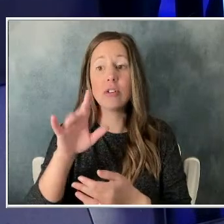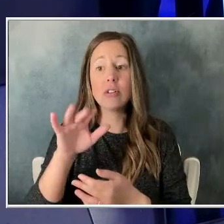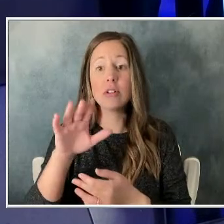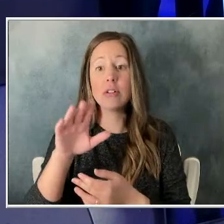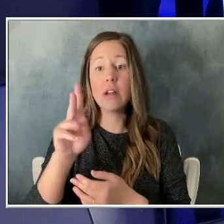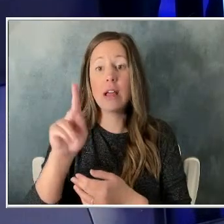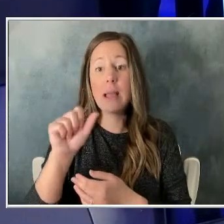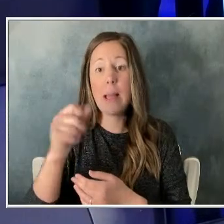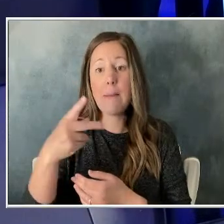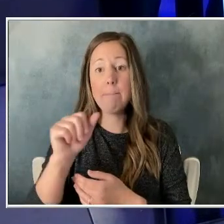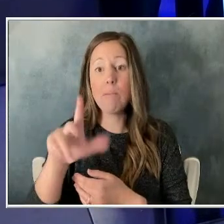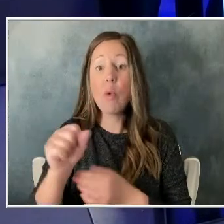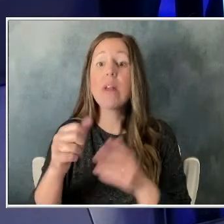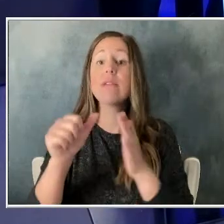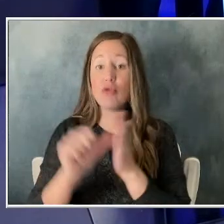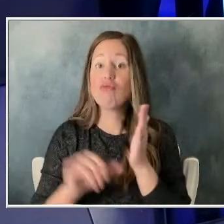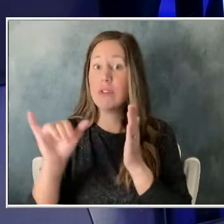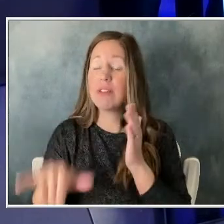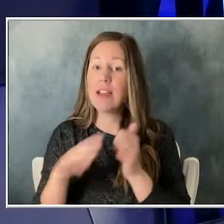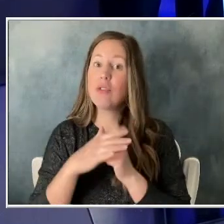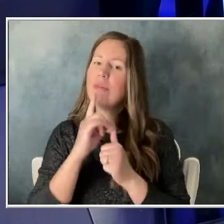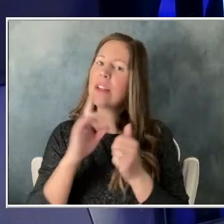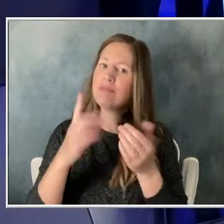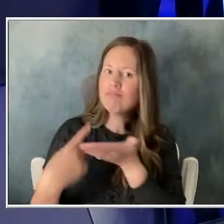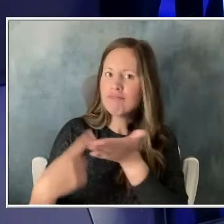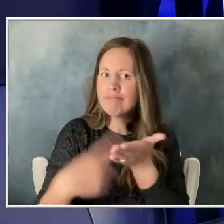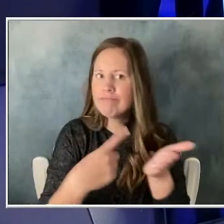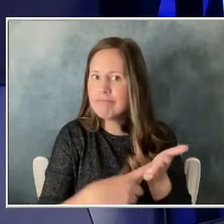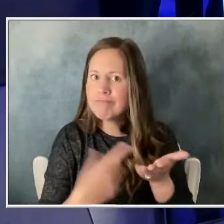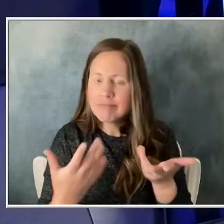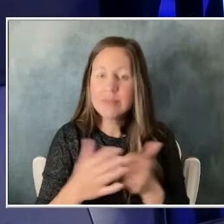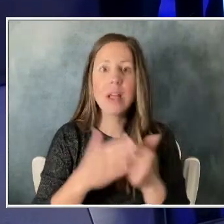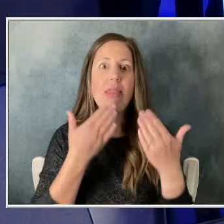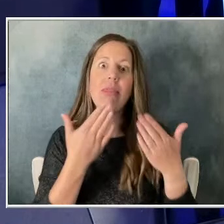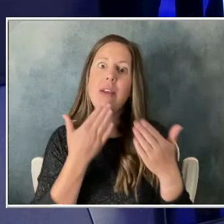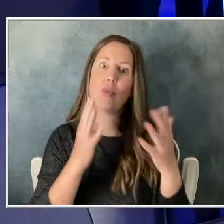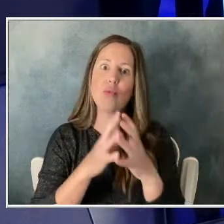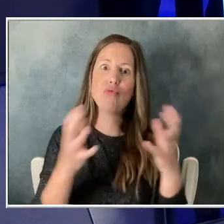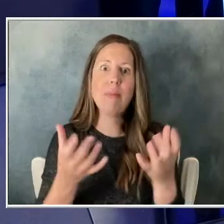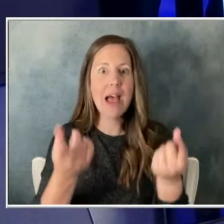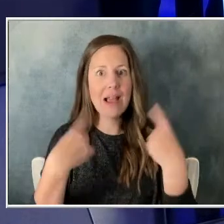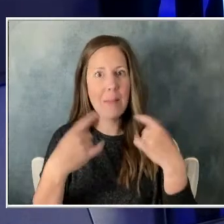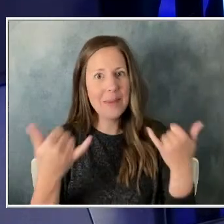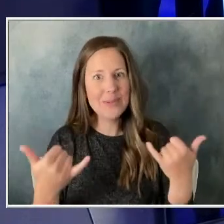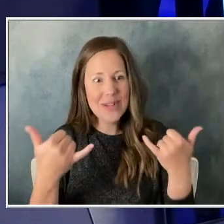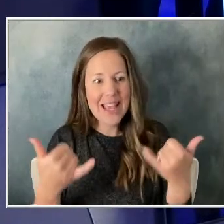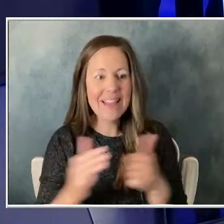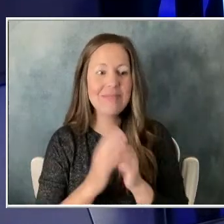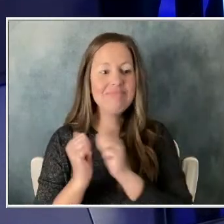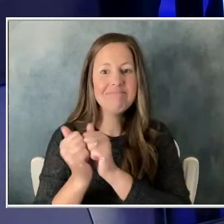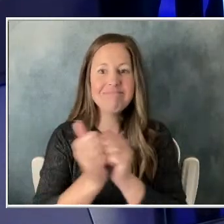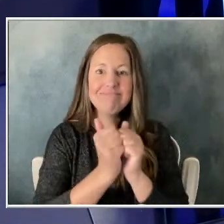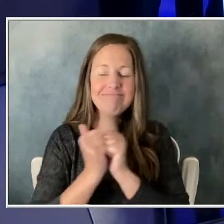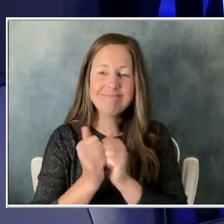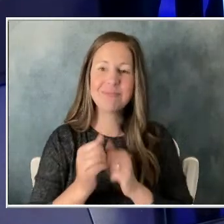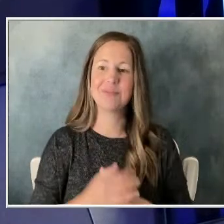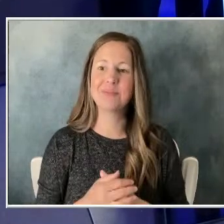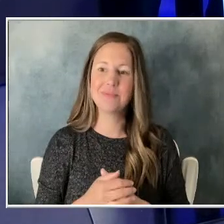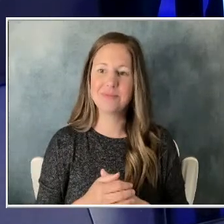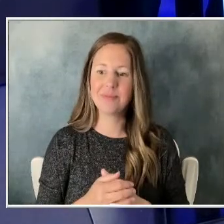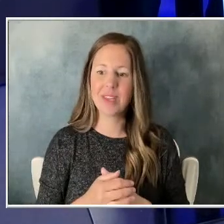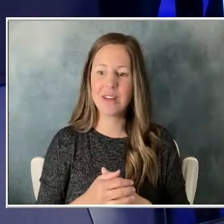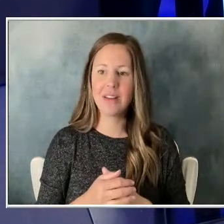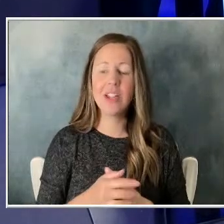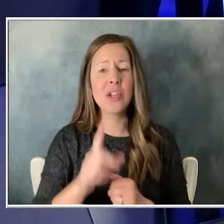we're going to talk all about how this is working. Thank you all for being here. We'd love to have you all back together, reunited. This is really an incredible